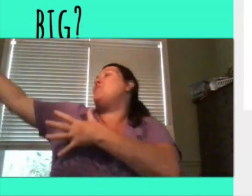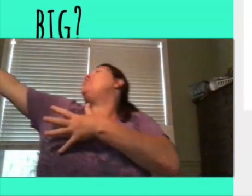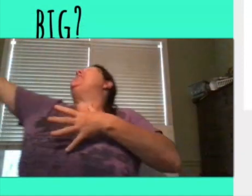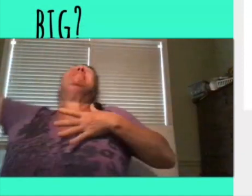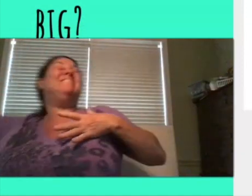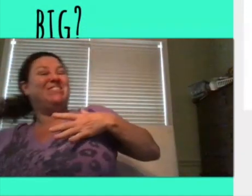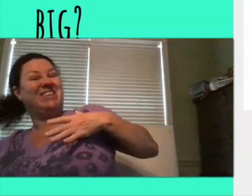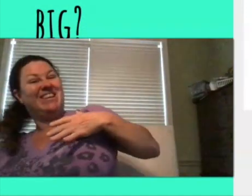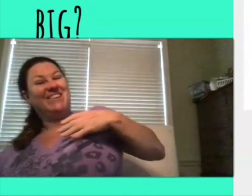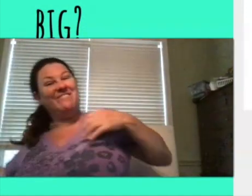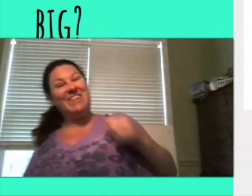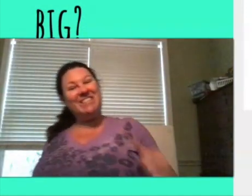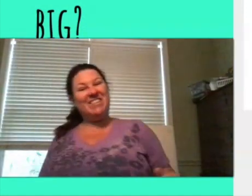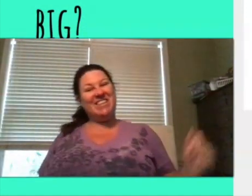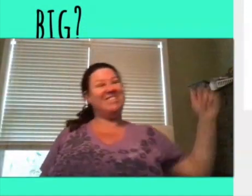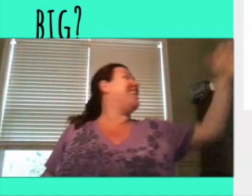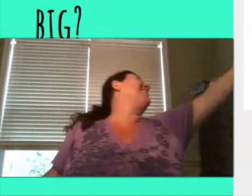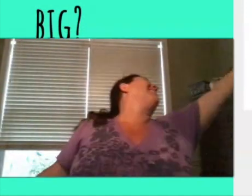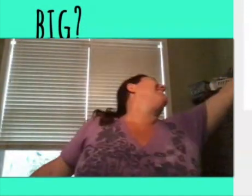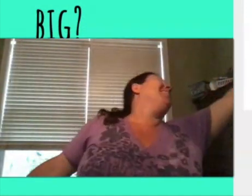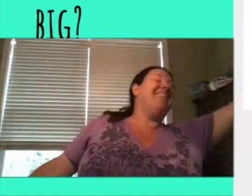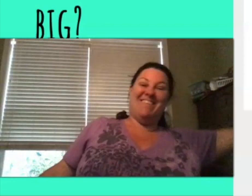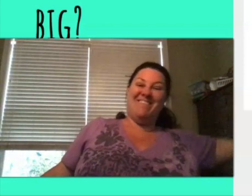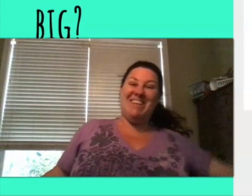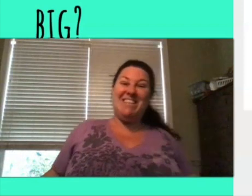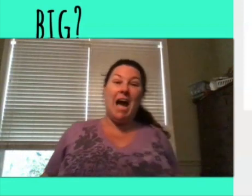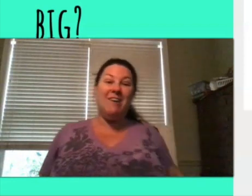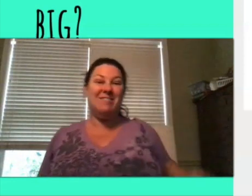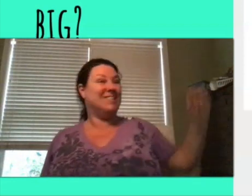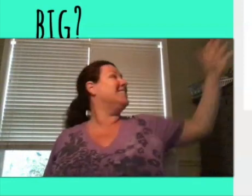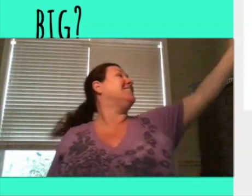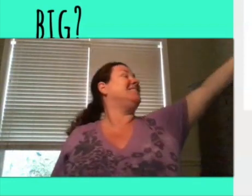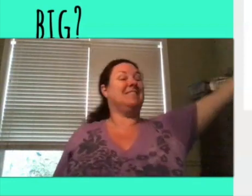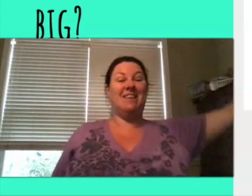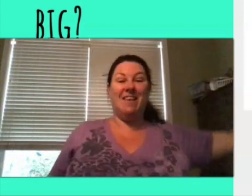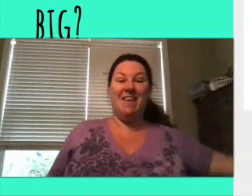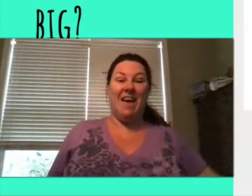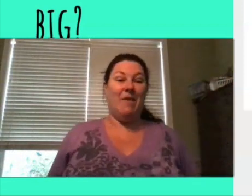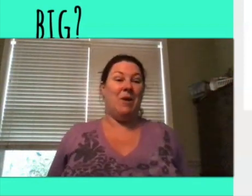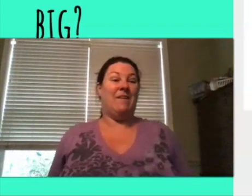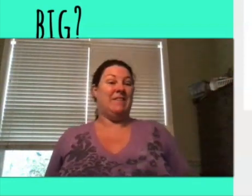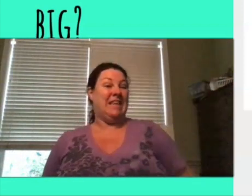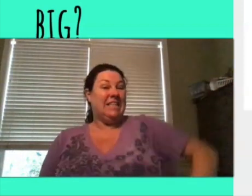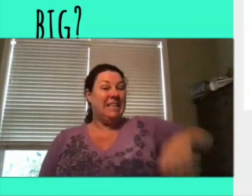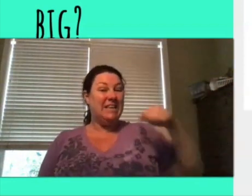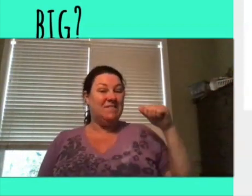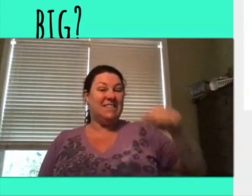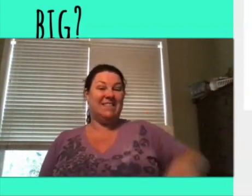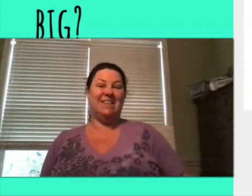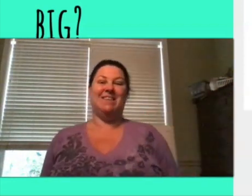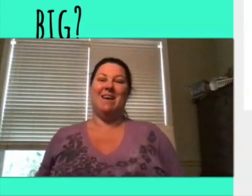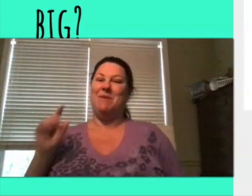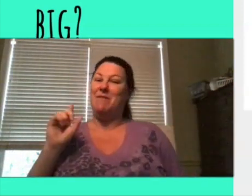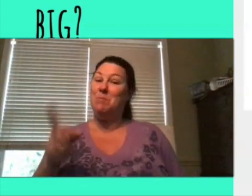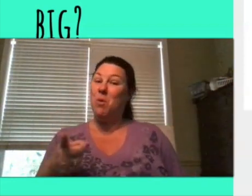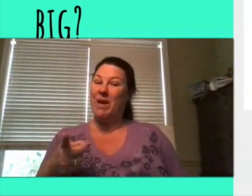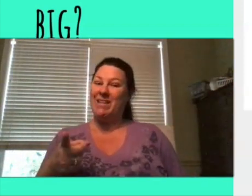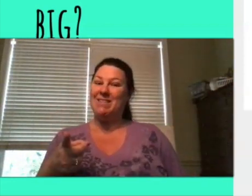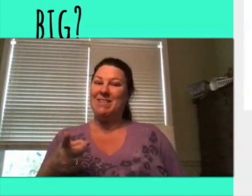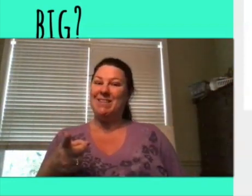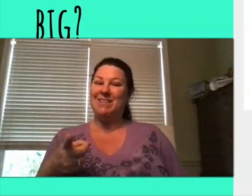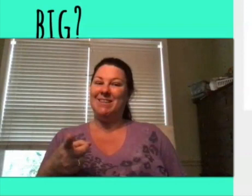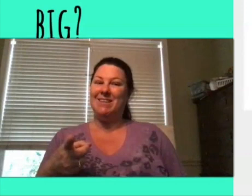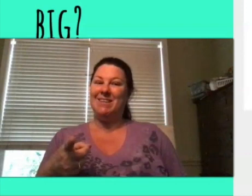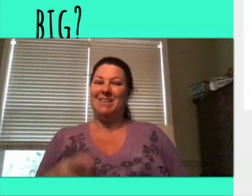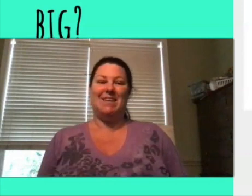have a reach. They're reaching each other. Reach out. And we have knee lifts, and we have a